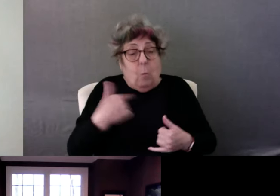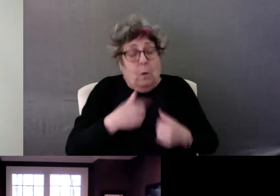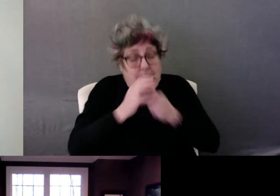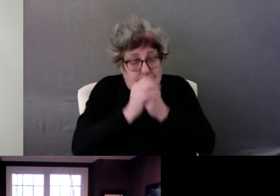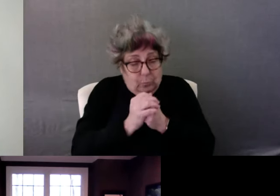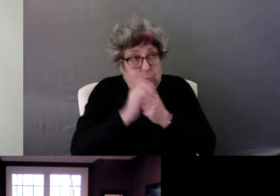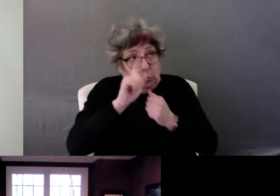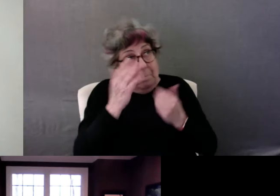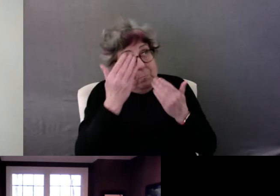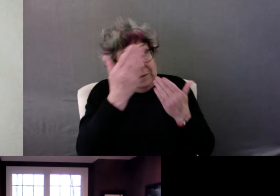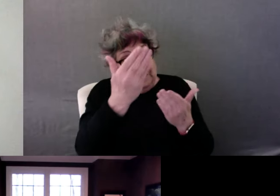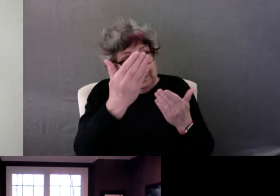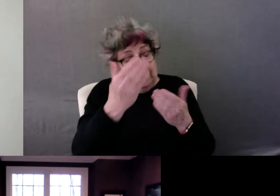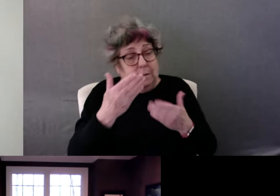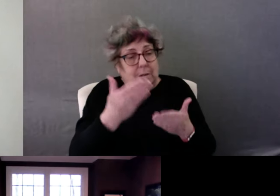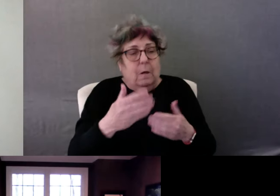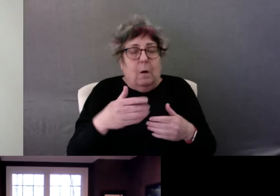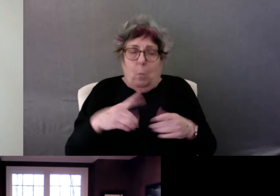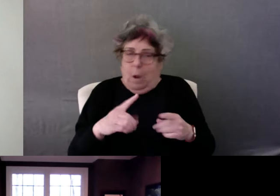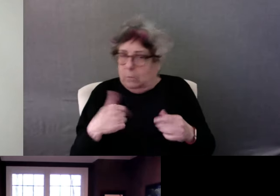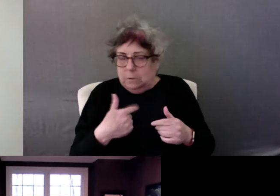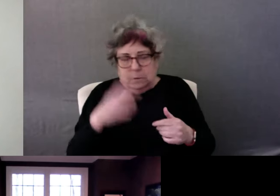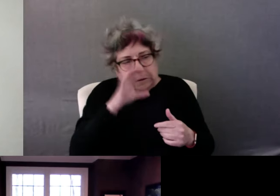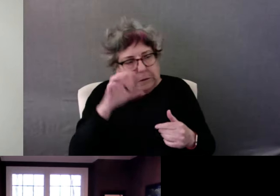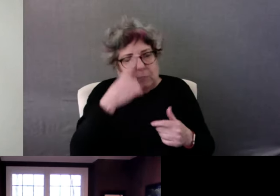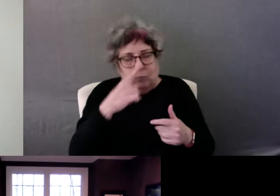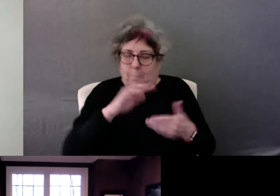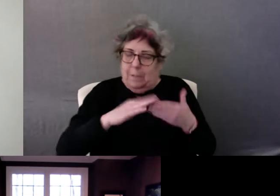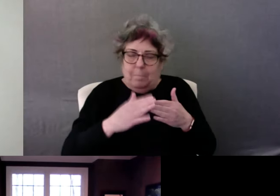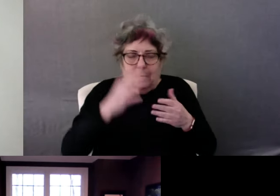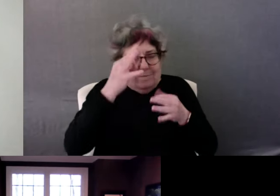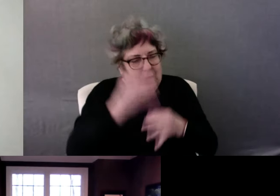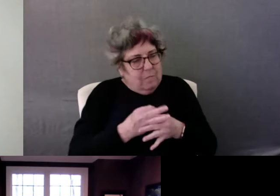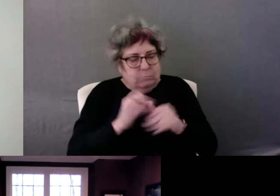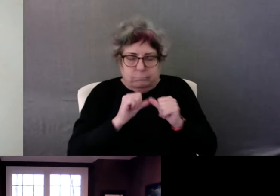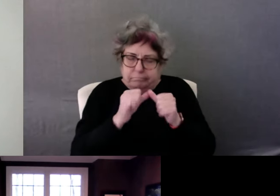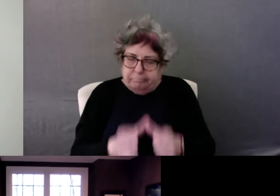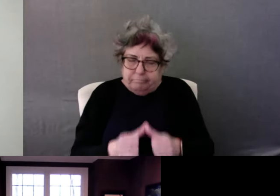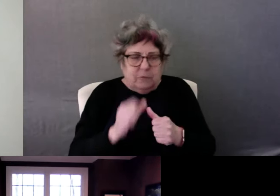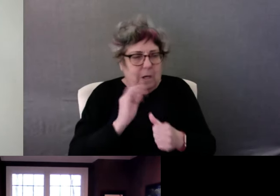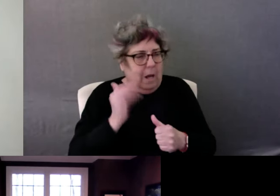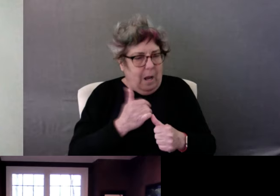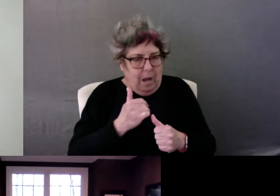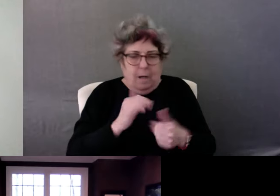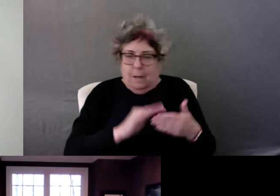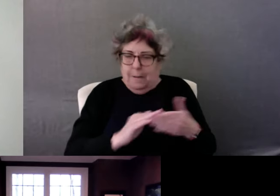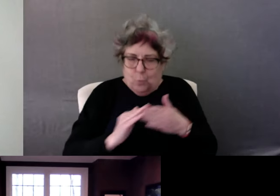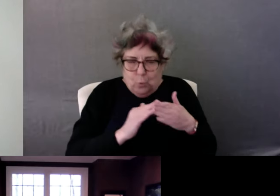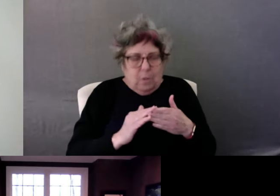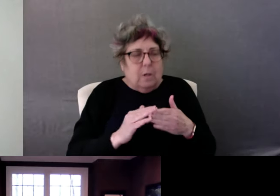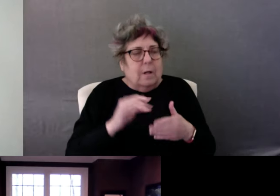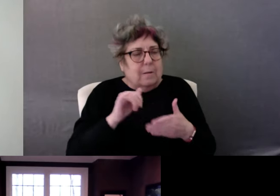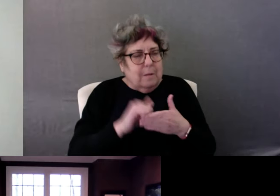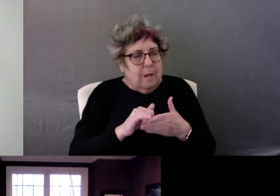us, even as we seek to be faithful to our congregants and community, that you might use us, that we